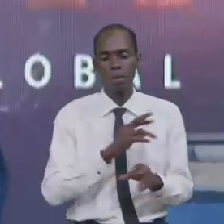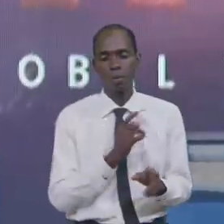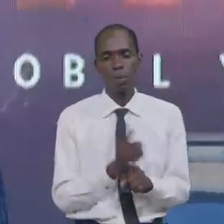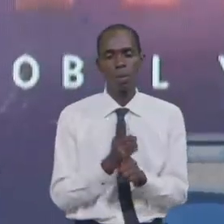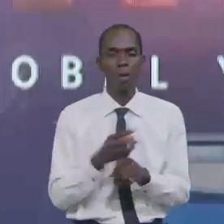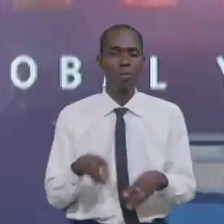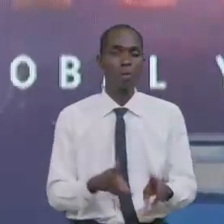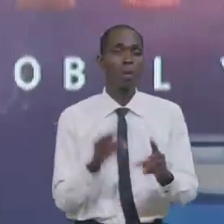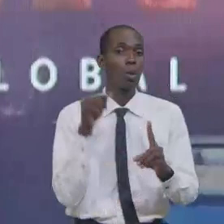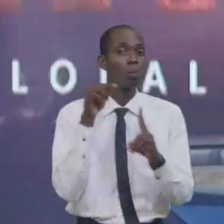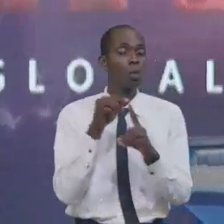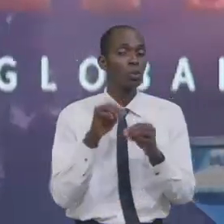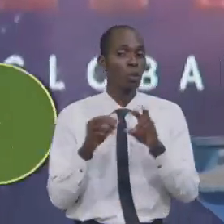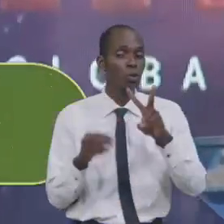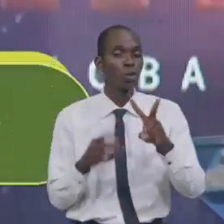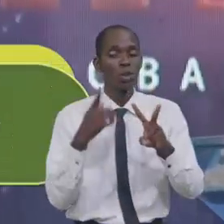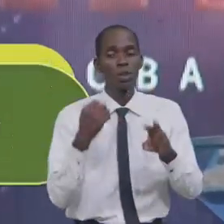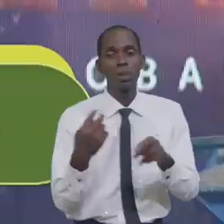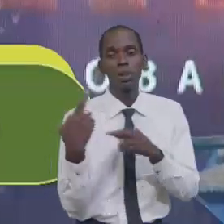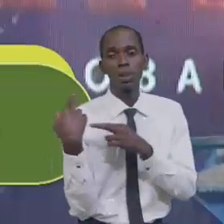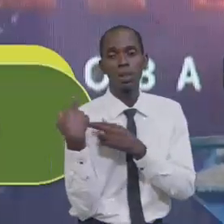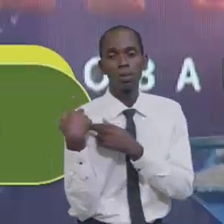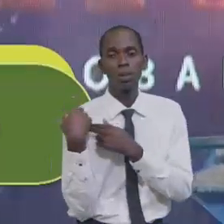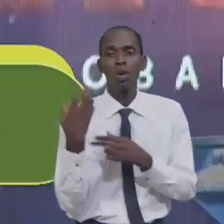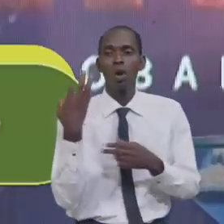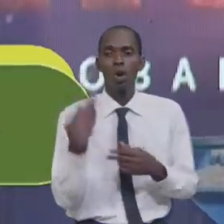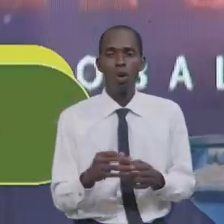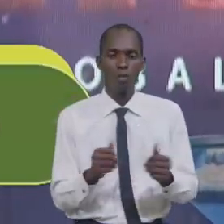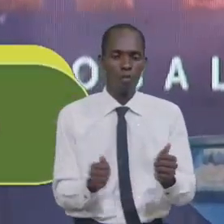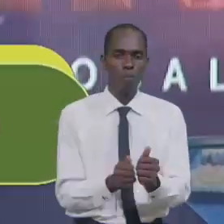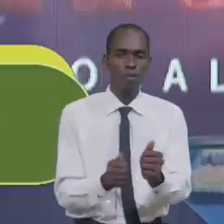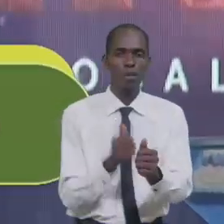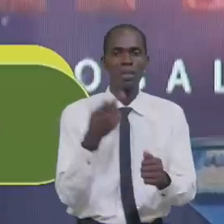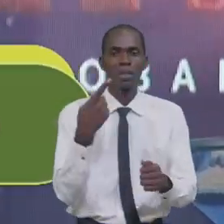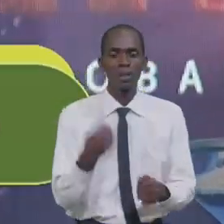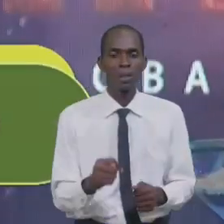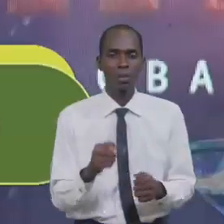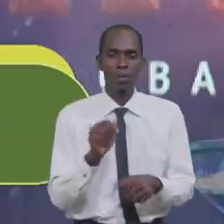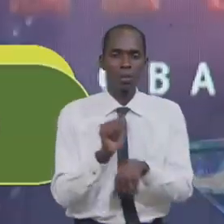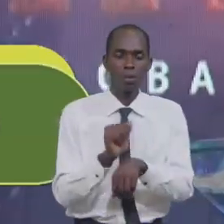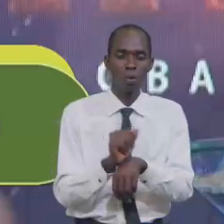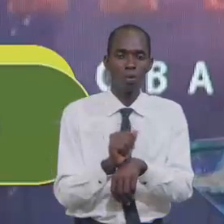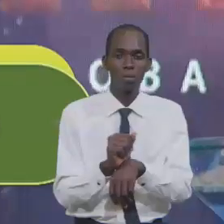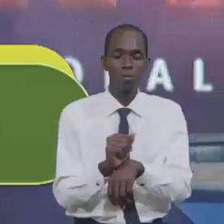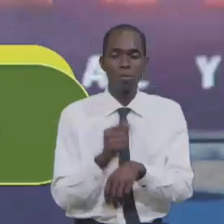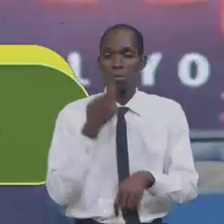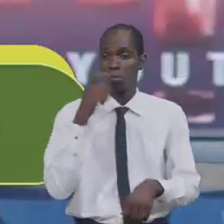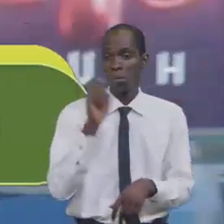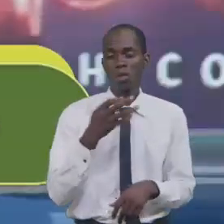now. The responsibility of pursuing the mandate of our Maker.